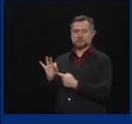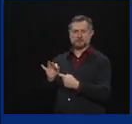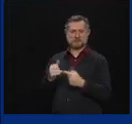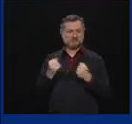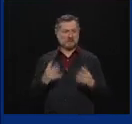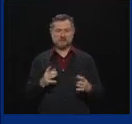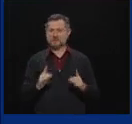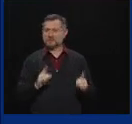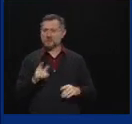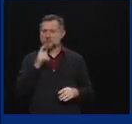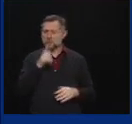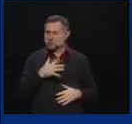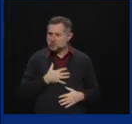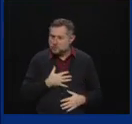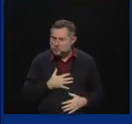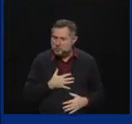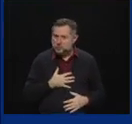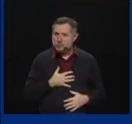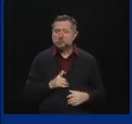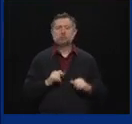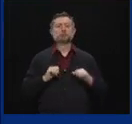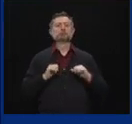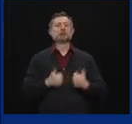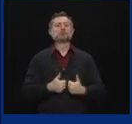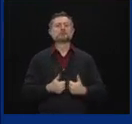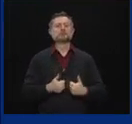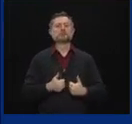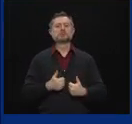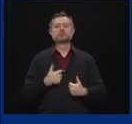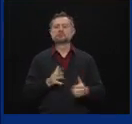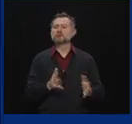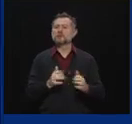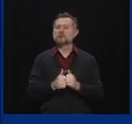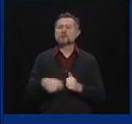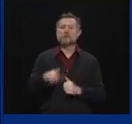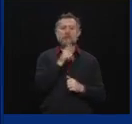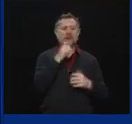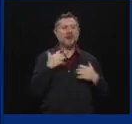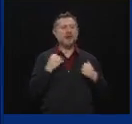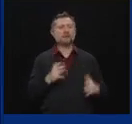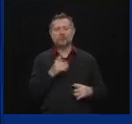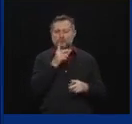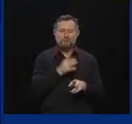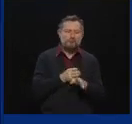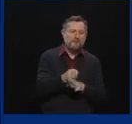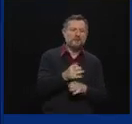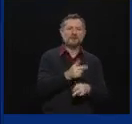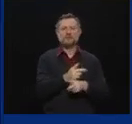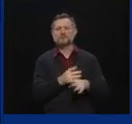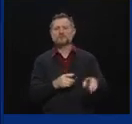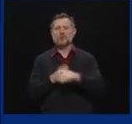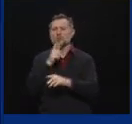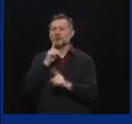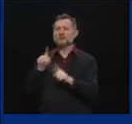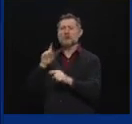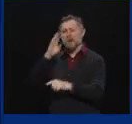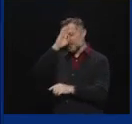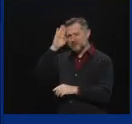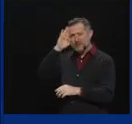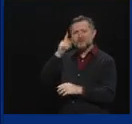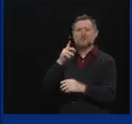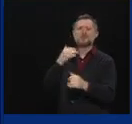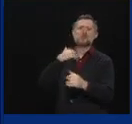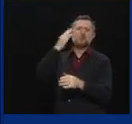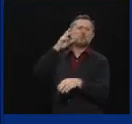the challenge we're facing, I speak to our healthcare leaders often, is that there's a lot of people in hospitals for other reasons as well. Many people